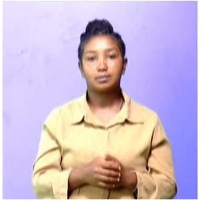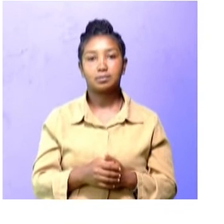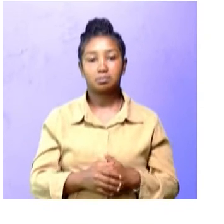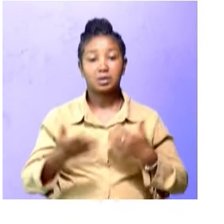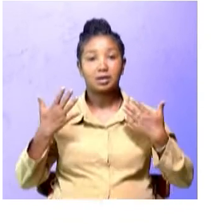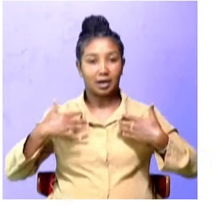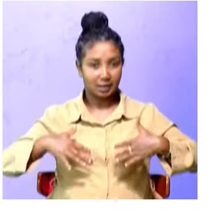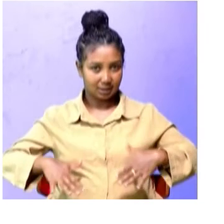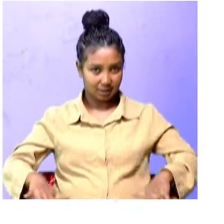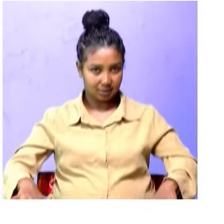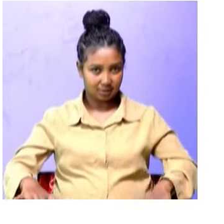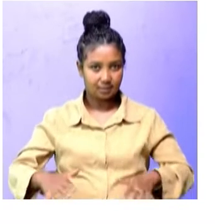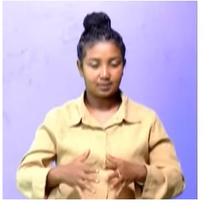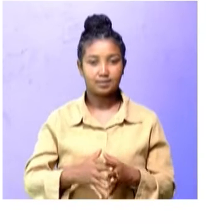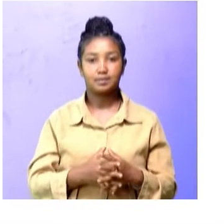dressing.